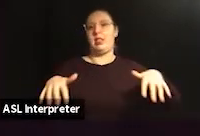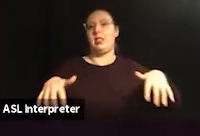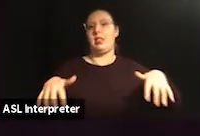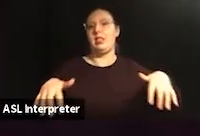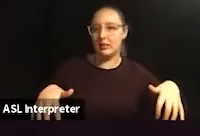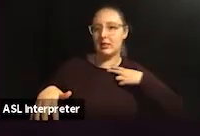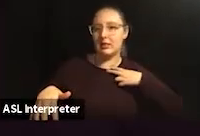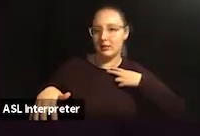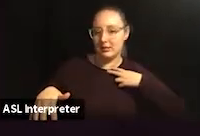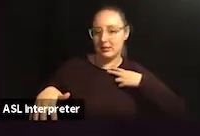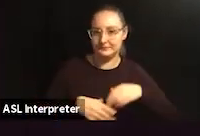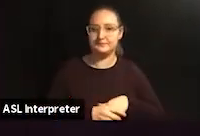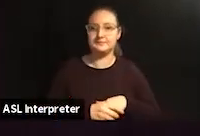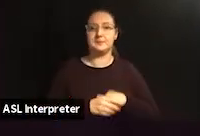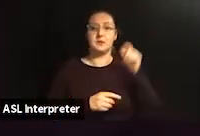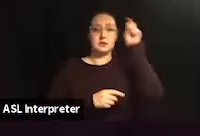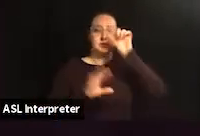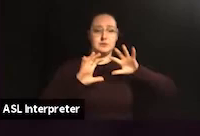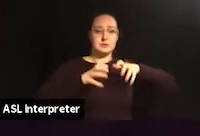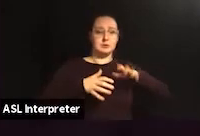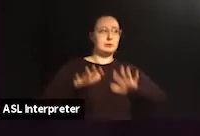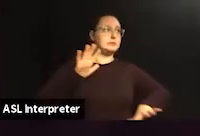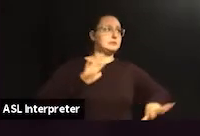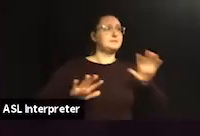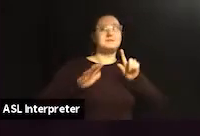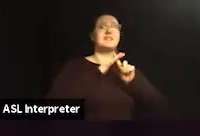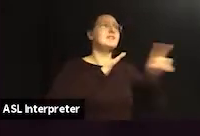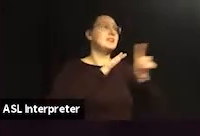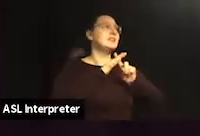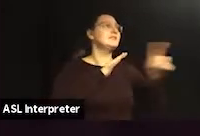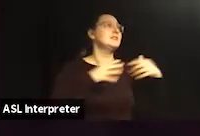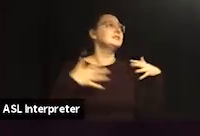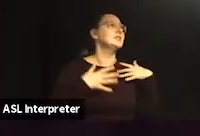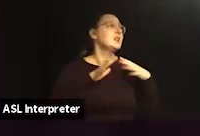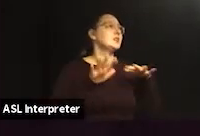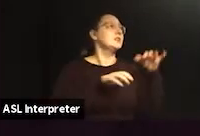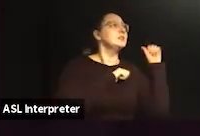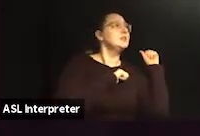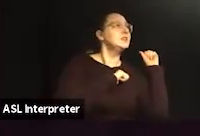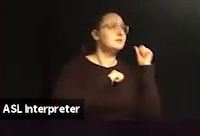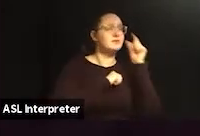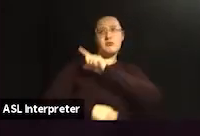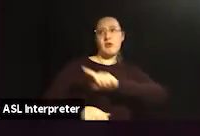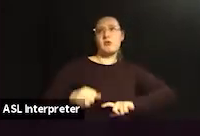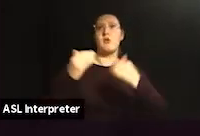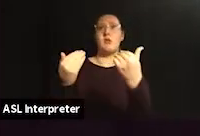The Egyptians said, "Let us flee from the Israelites, for the Lord is fighting for them against